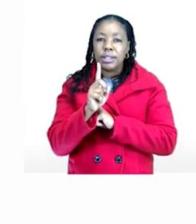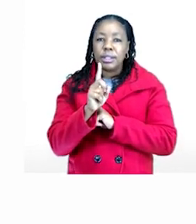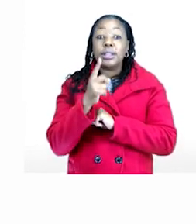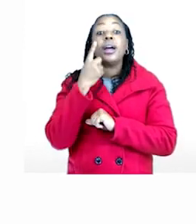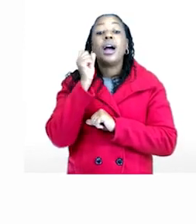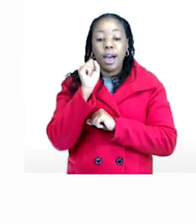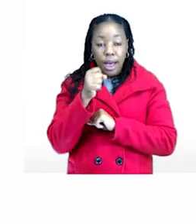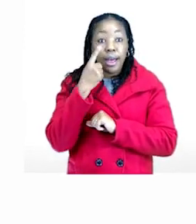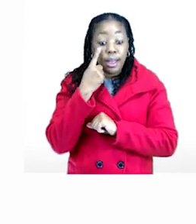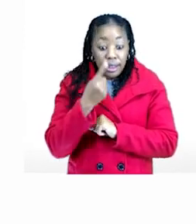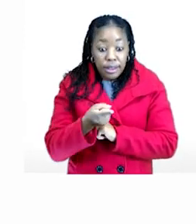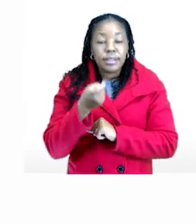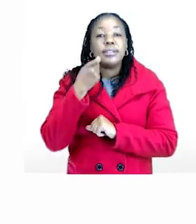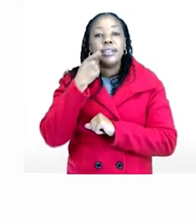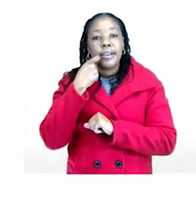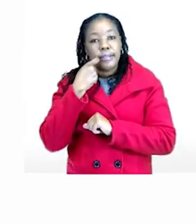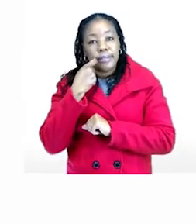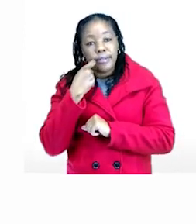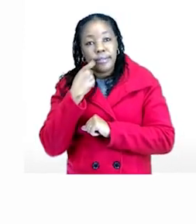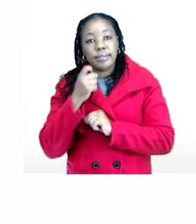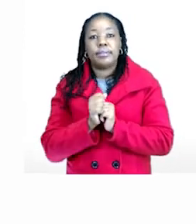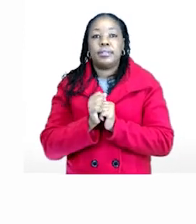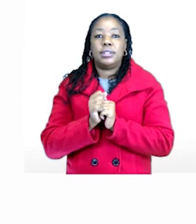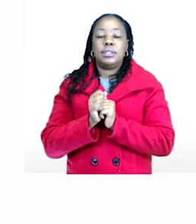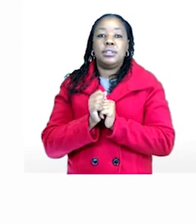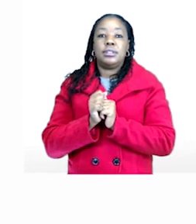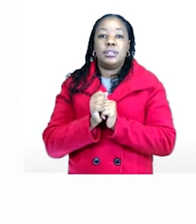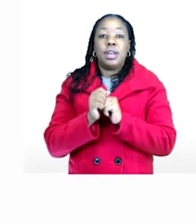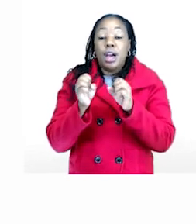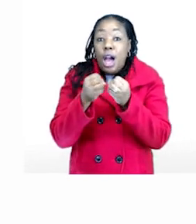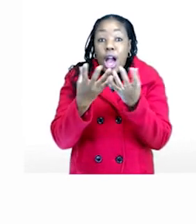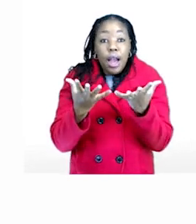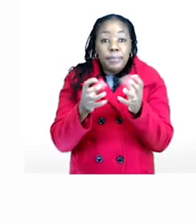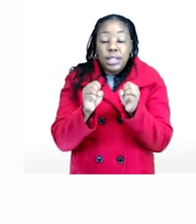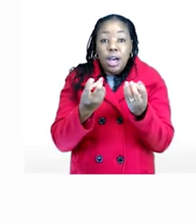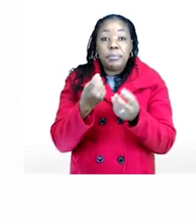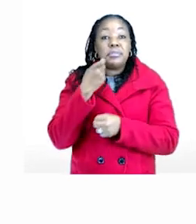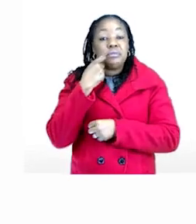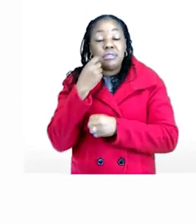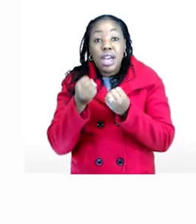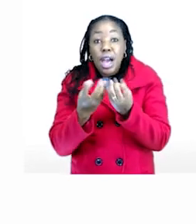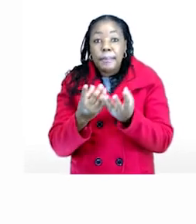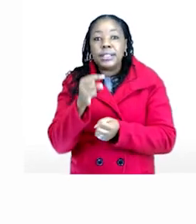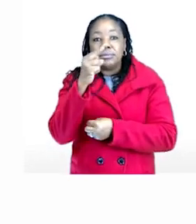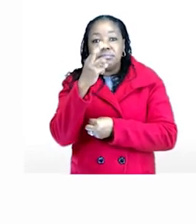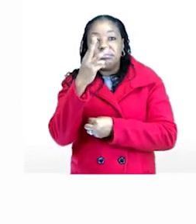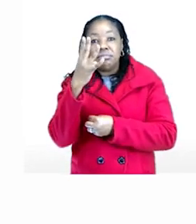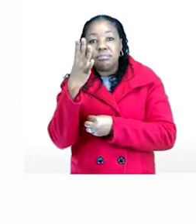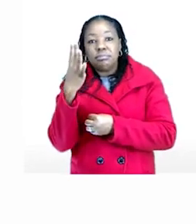sea. Let's count the number of fish that we find in the picture. Let's